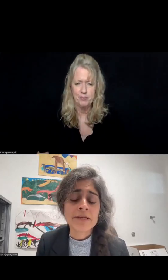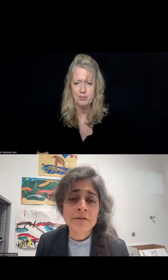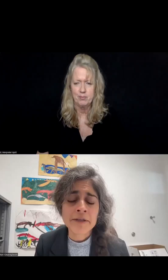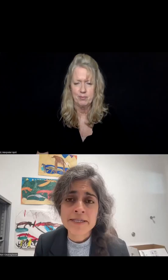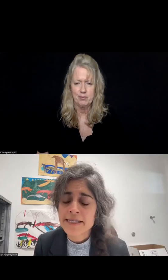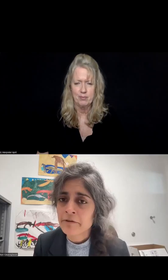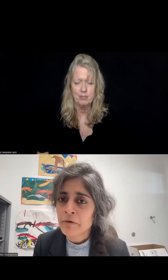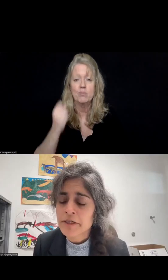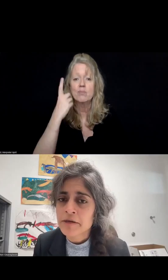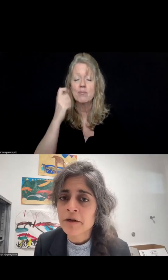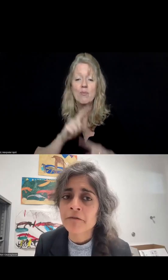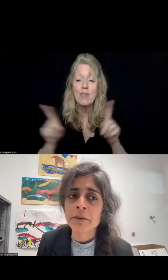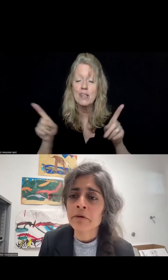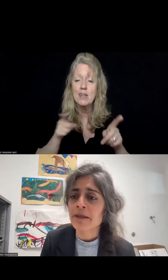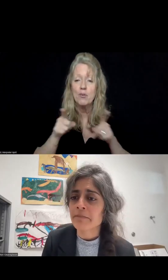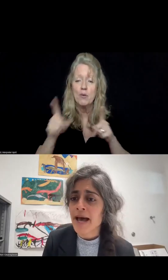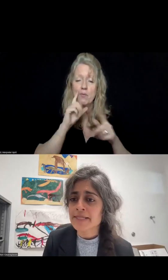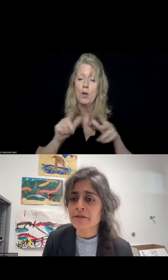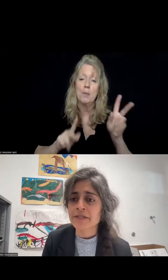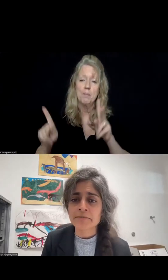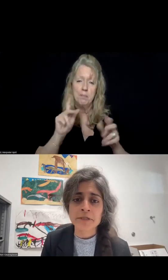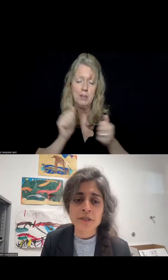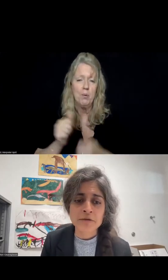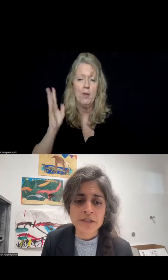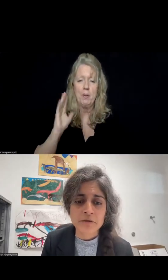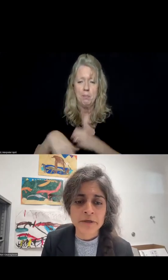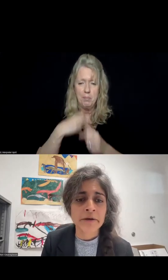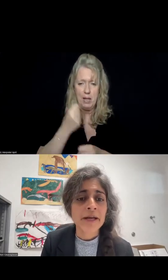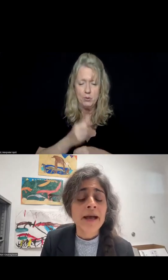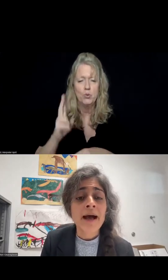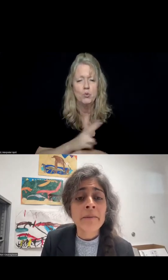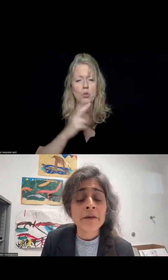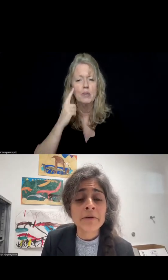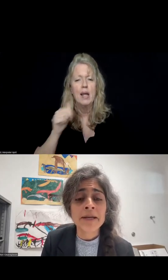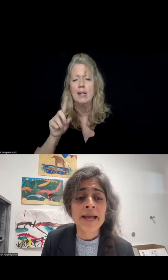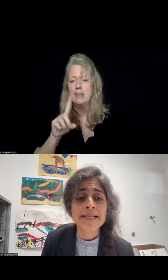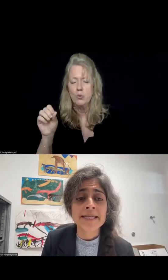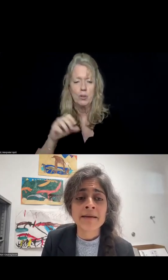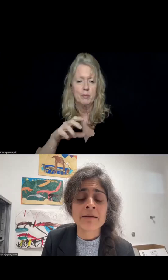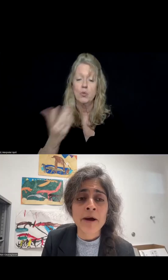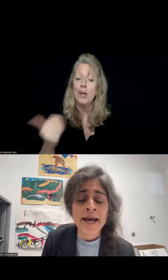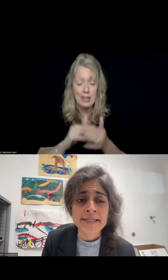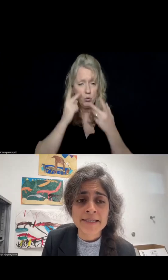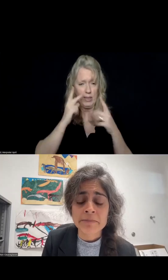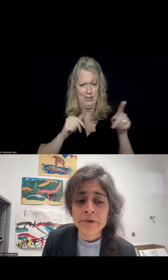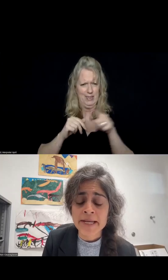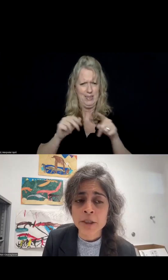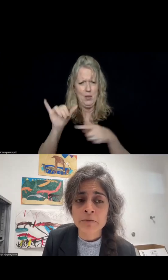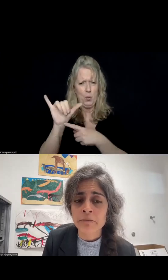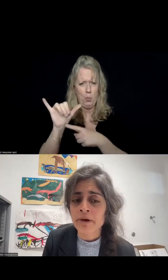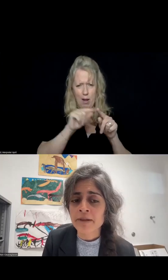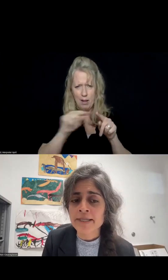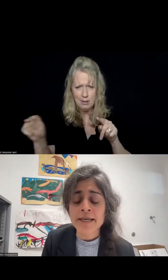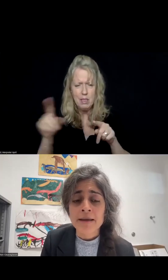Now, the difference is even more stark for people with a past year substance use disorder. You can again see the y-axis is the